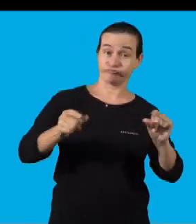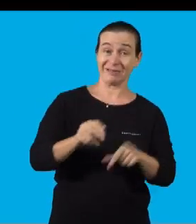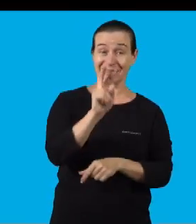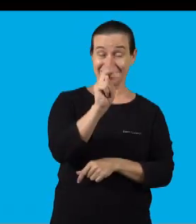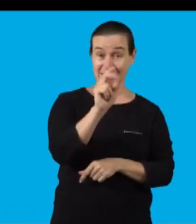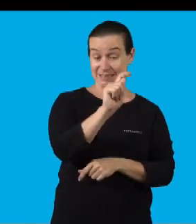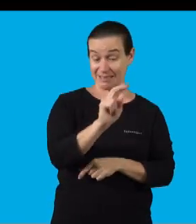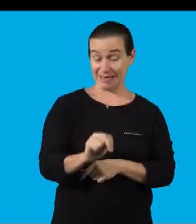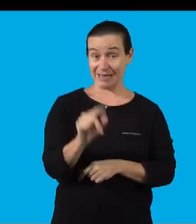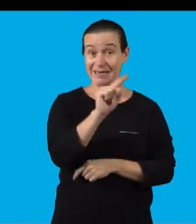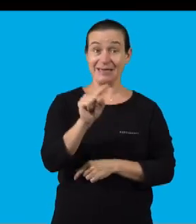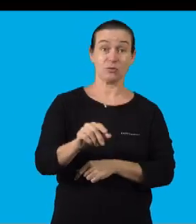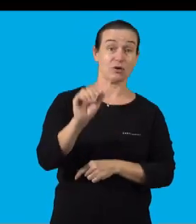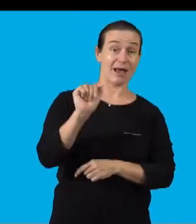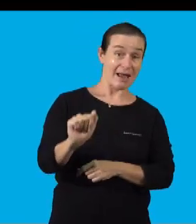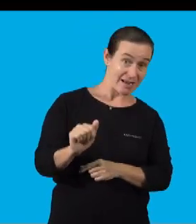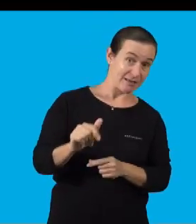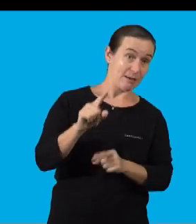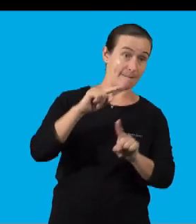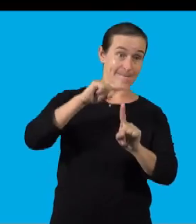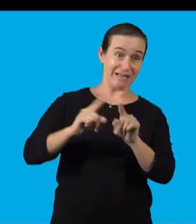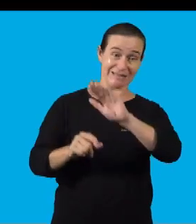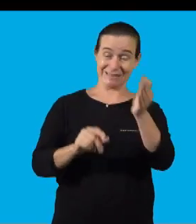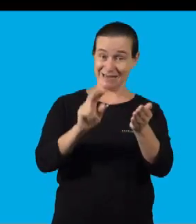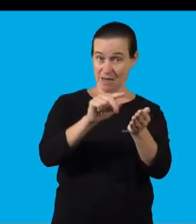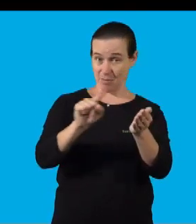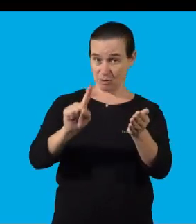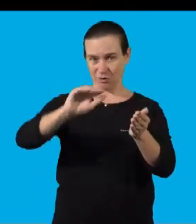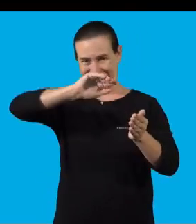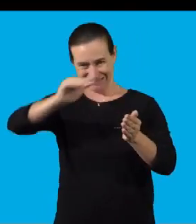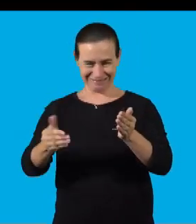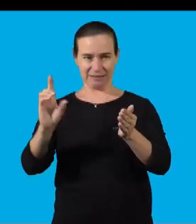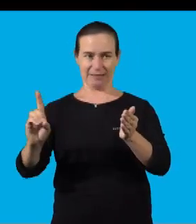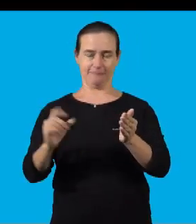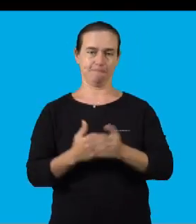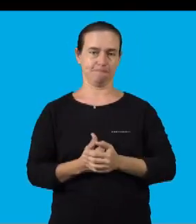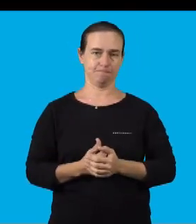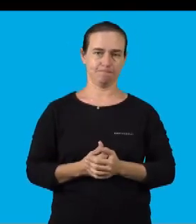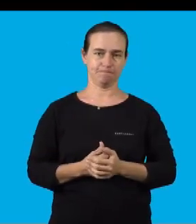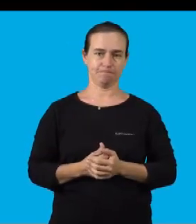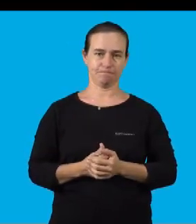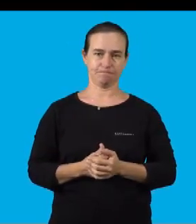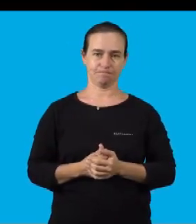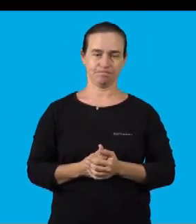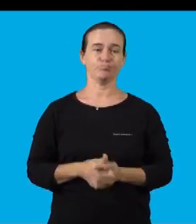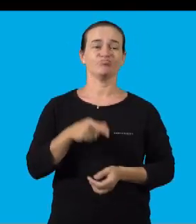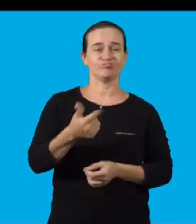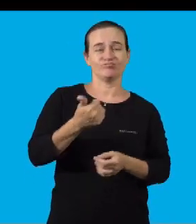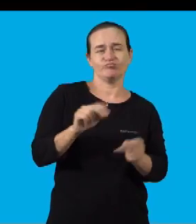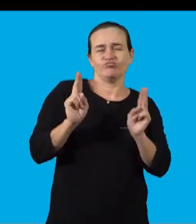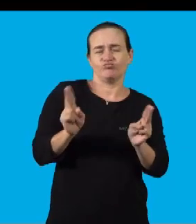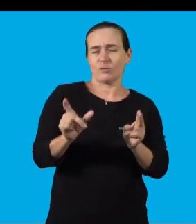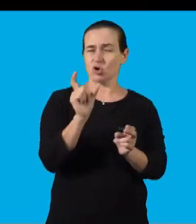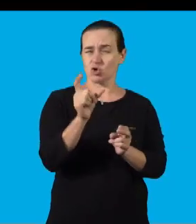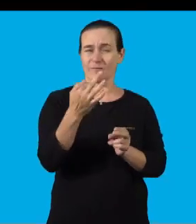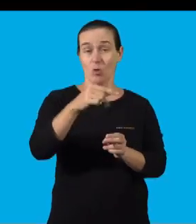Tn is equals to A plus open bracket n minus 1 close bracket, and that is multiplied by D. The